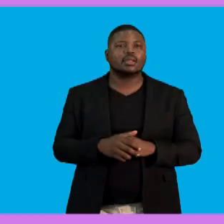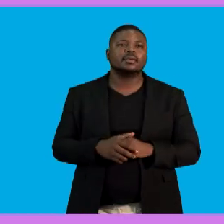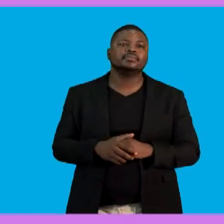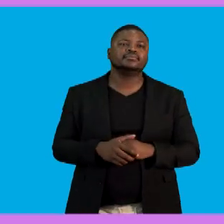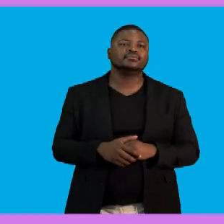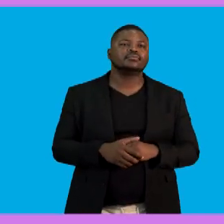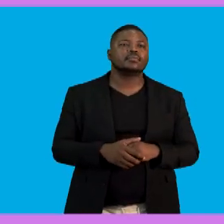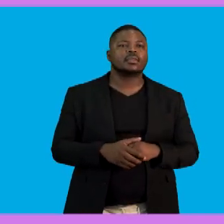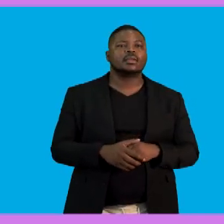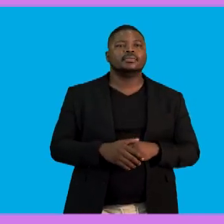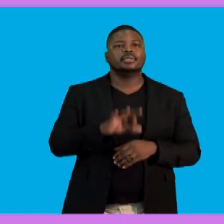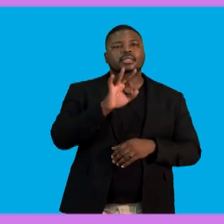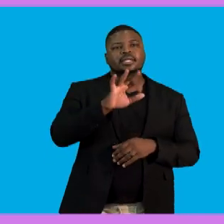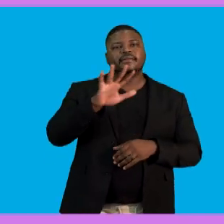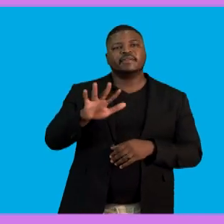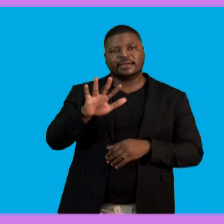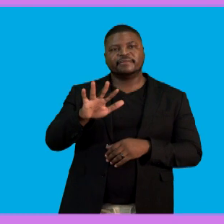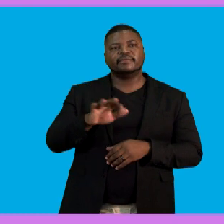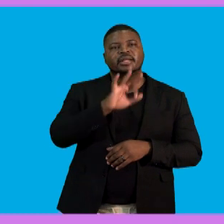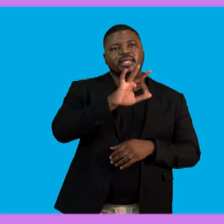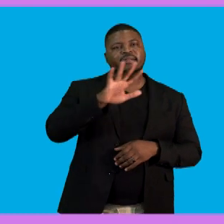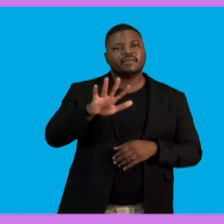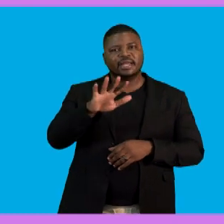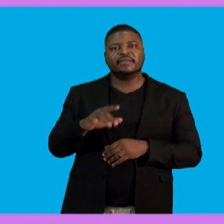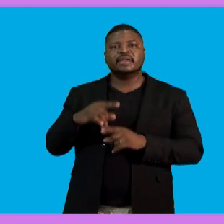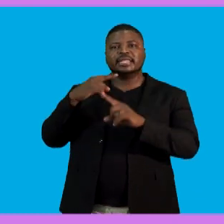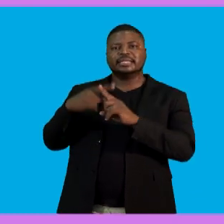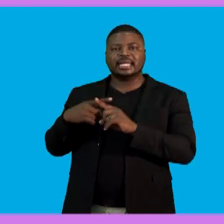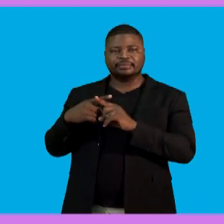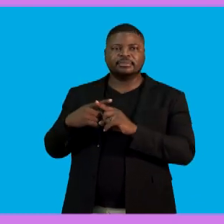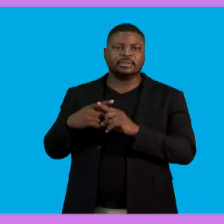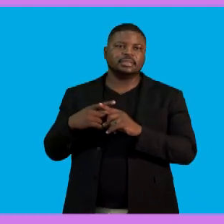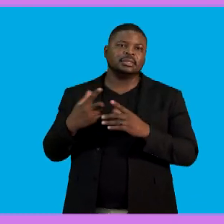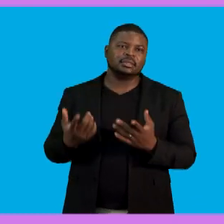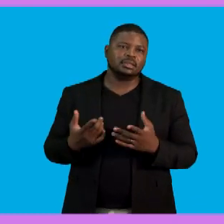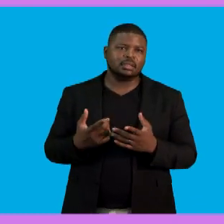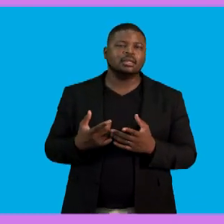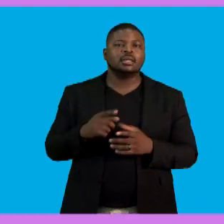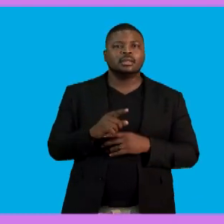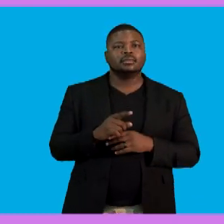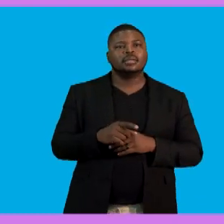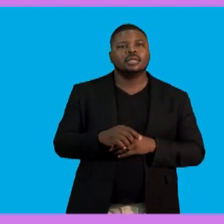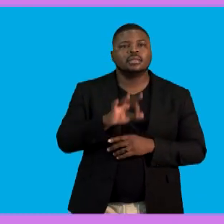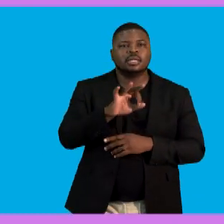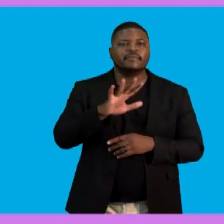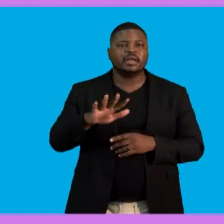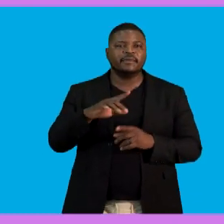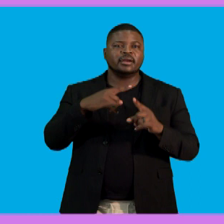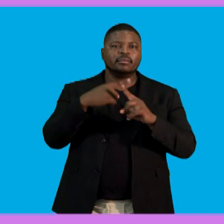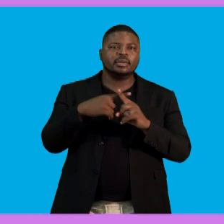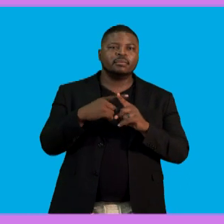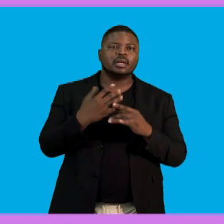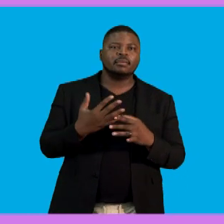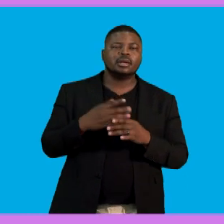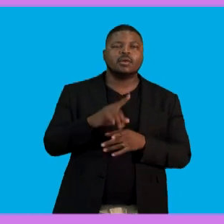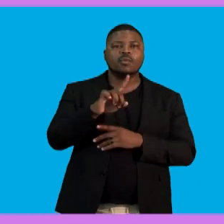have 35. It's going to be 35 tons. We'll convert it to kilograms because 1 ton is 1,000 kilograms. So we're going to say